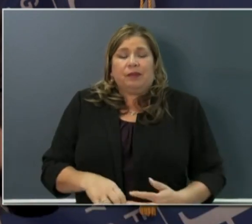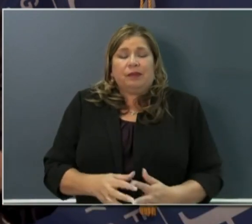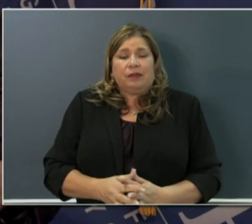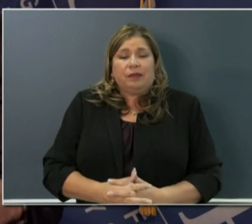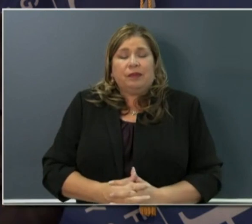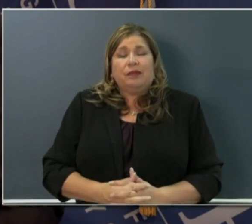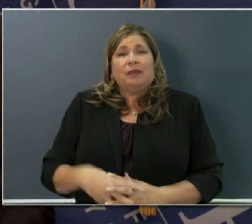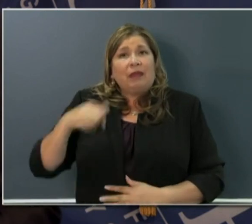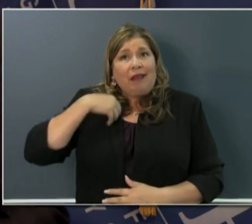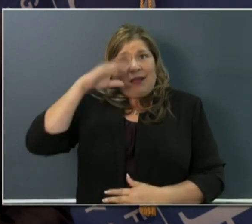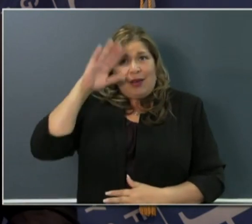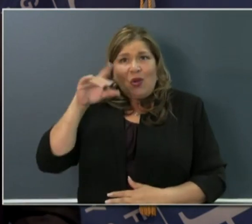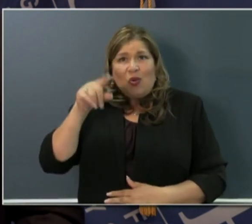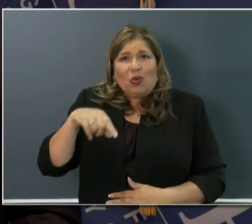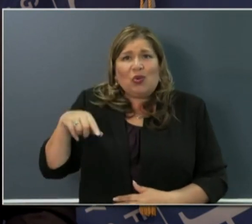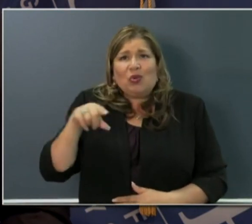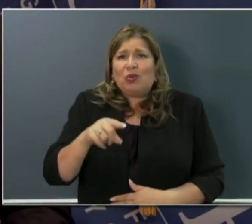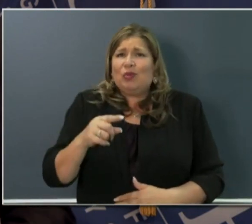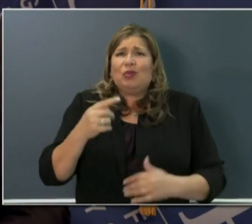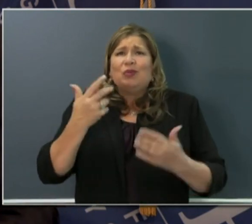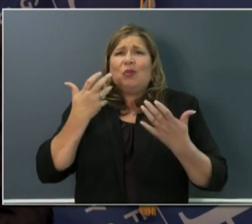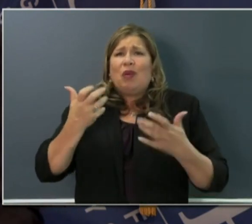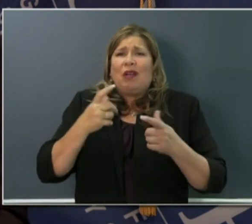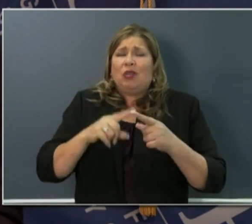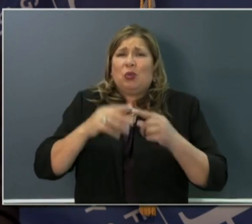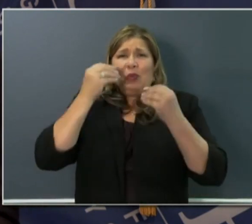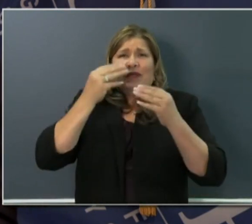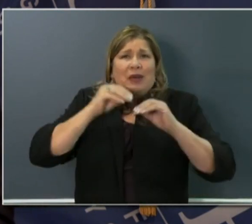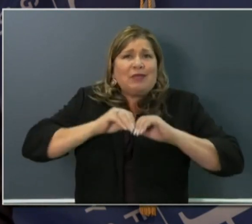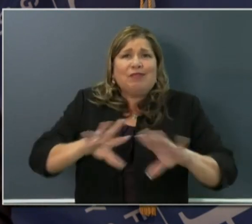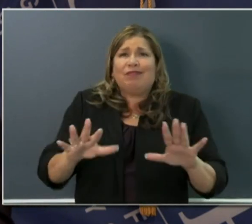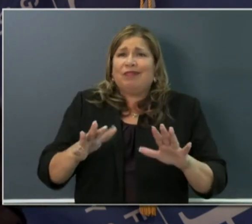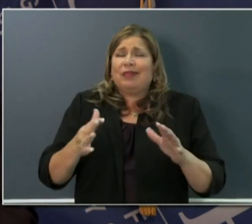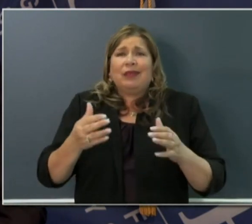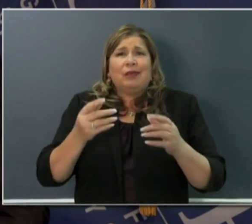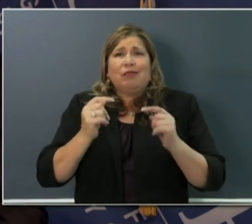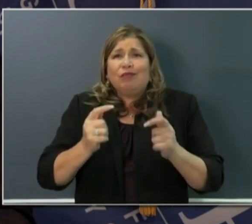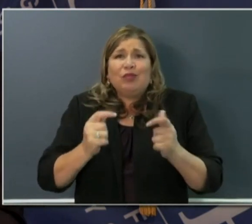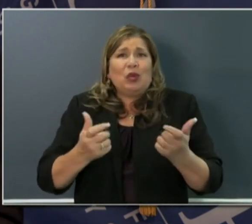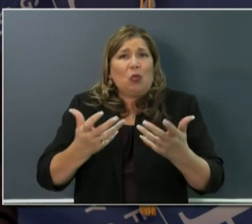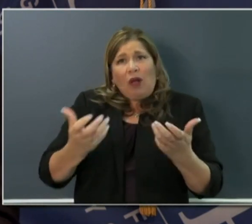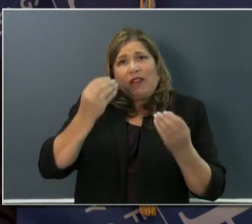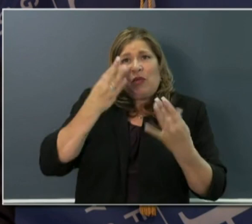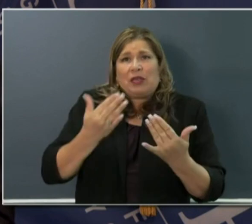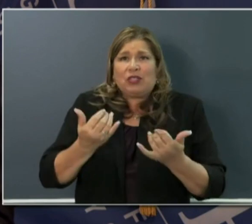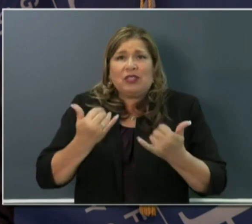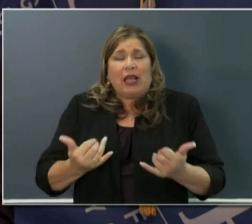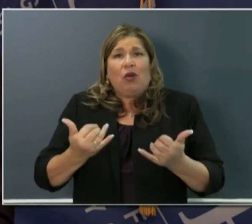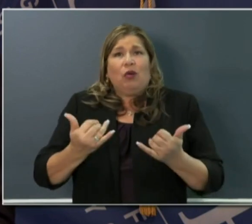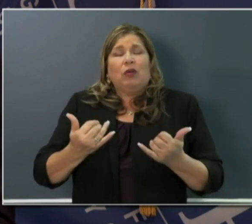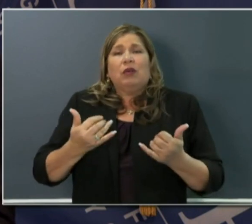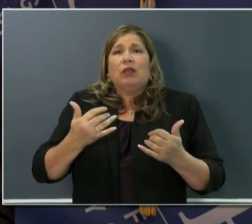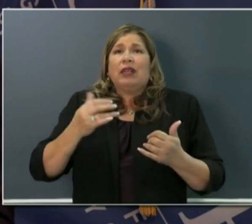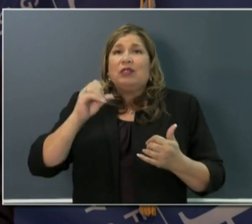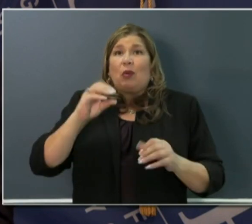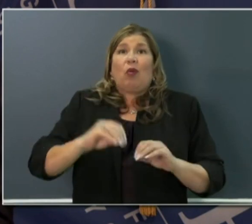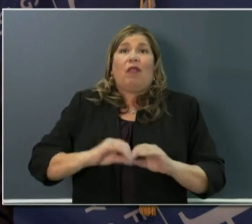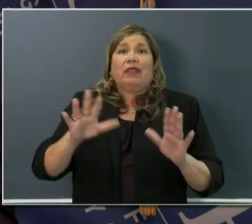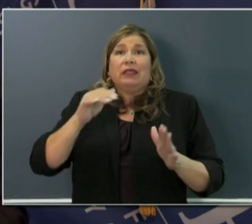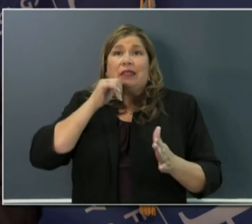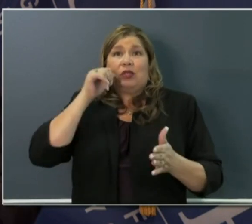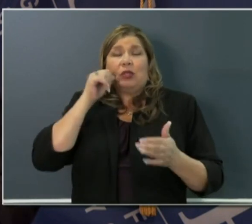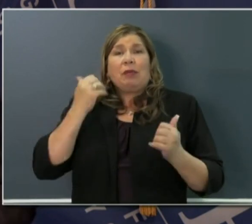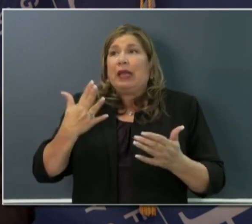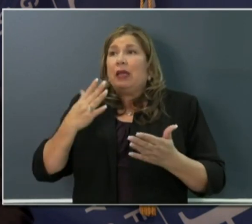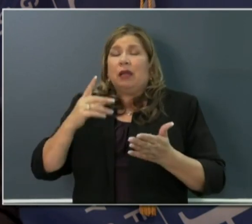are eager to get information out in real time, and we are as well. And that obviously raised alarm bells across this country because